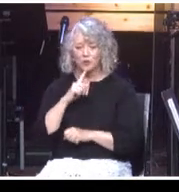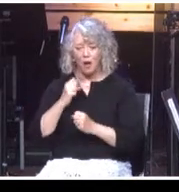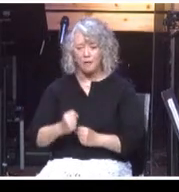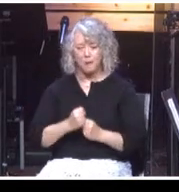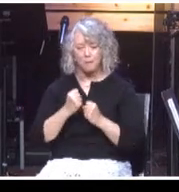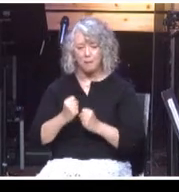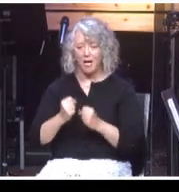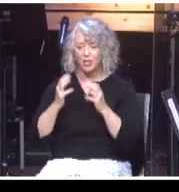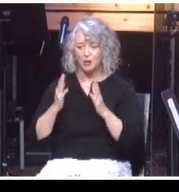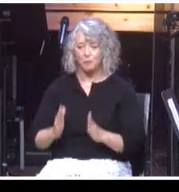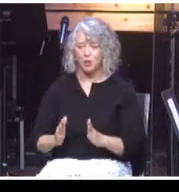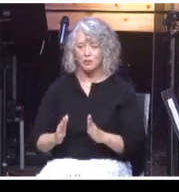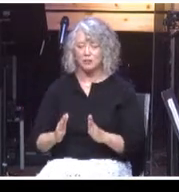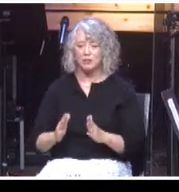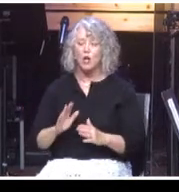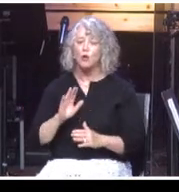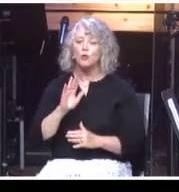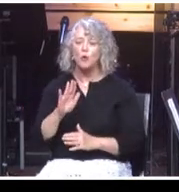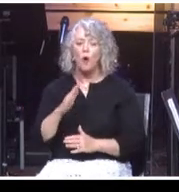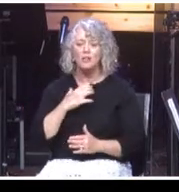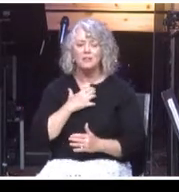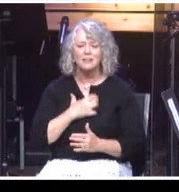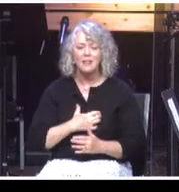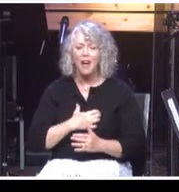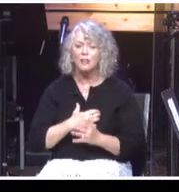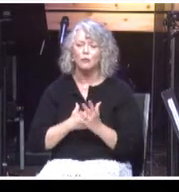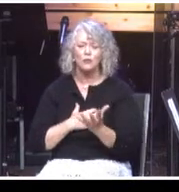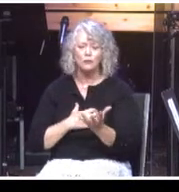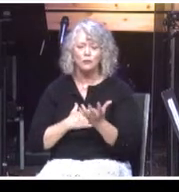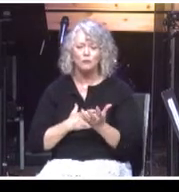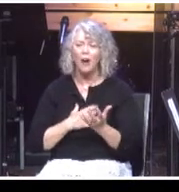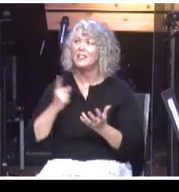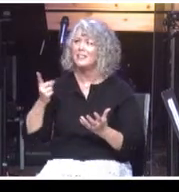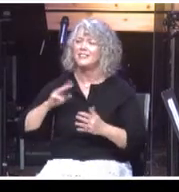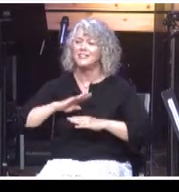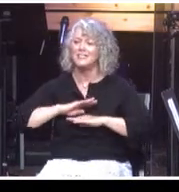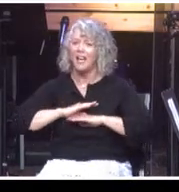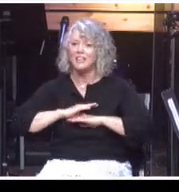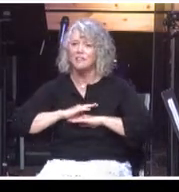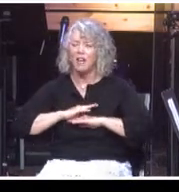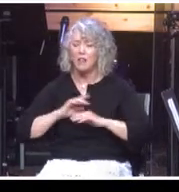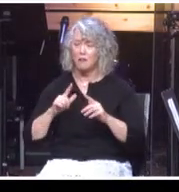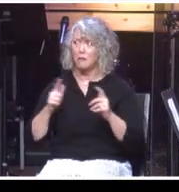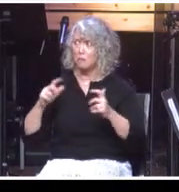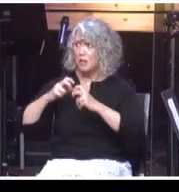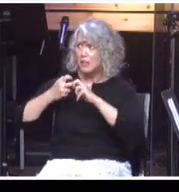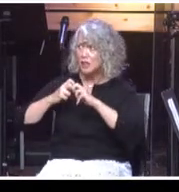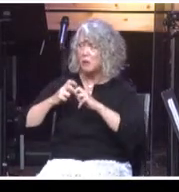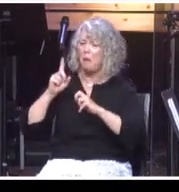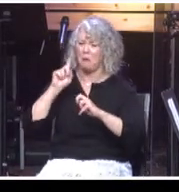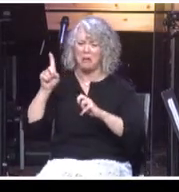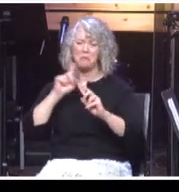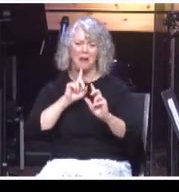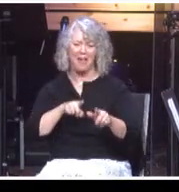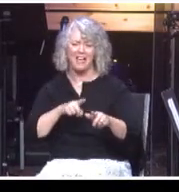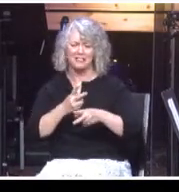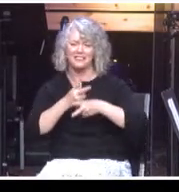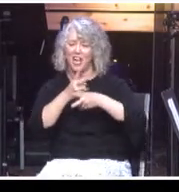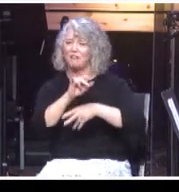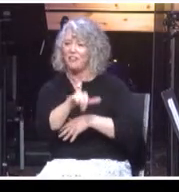of a person's desires are filled. They're satisfied. The big issues are answered.